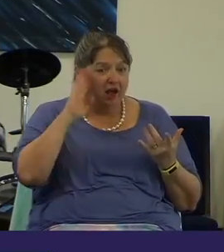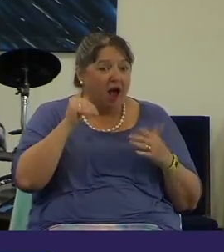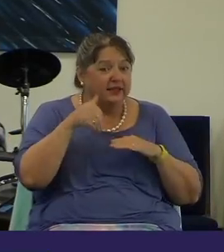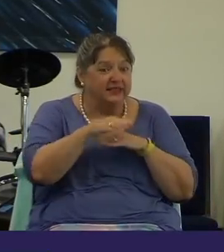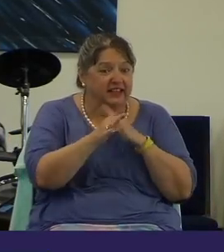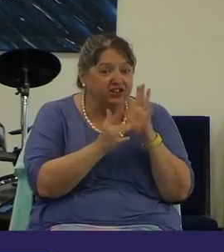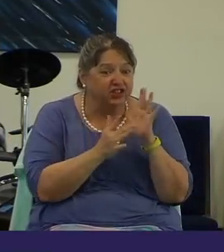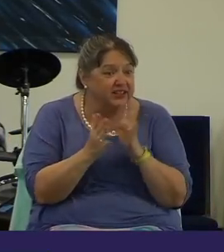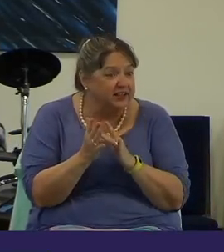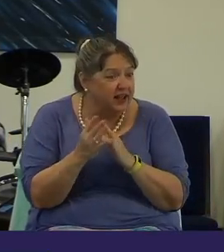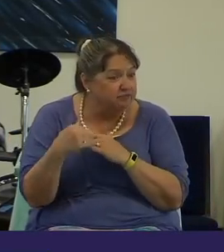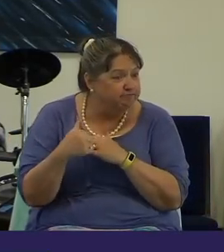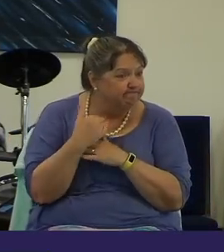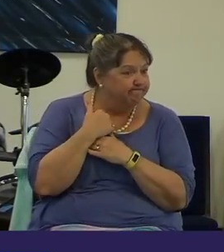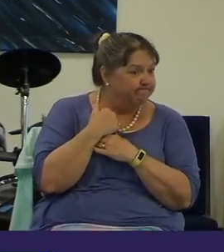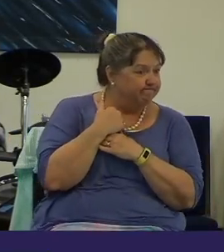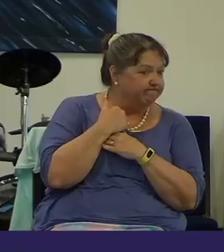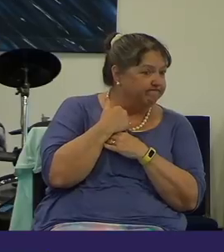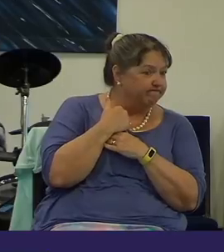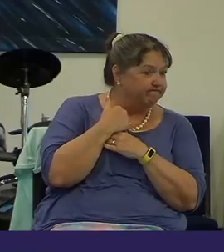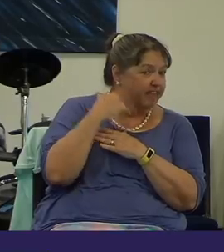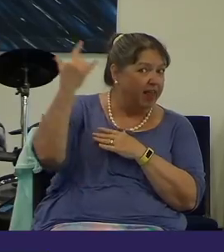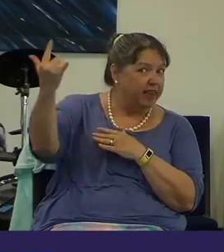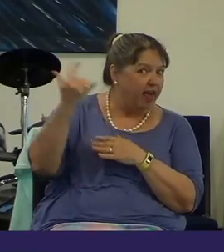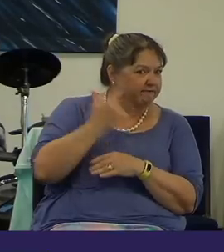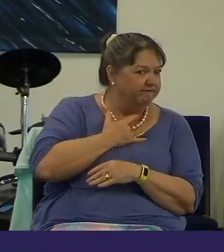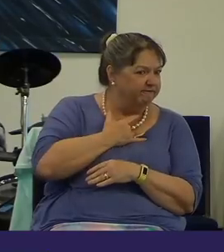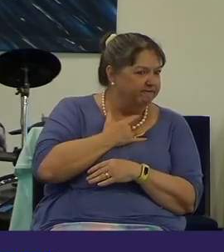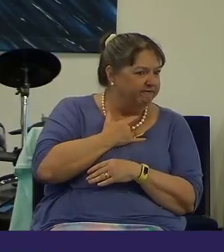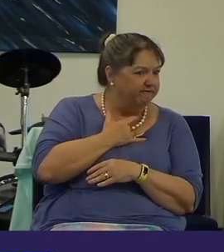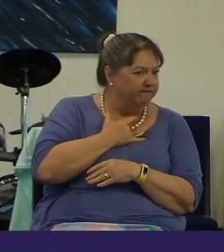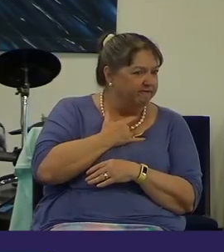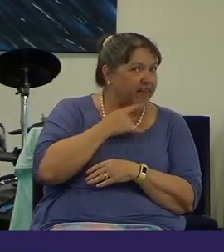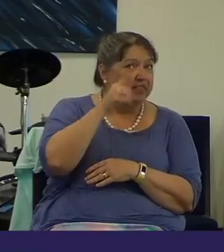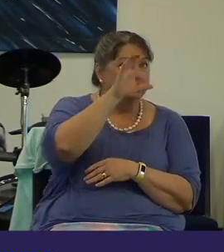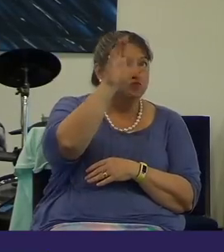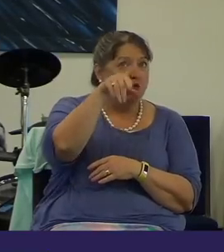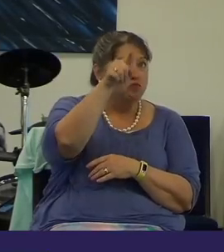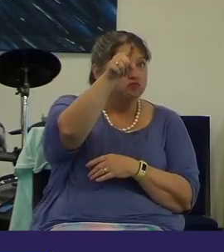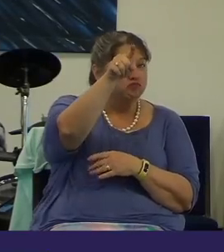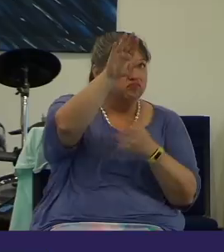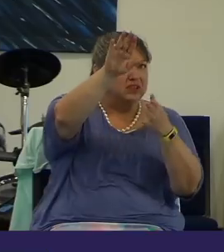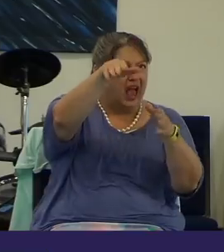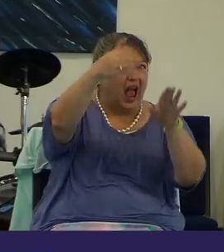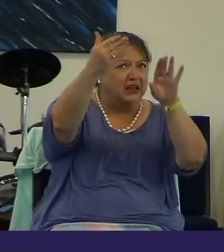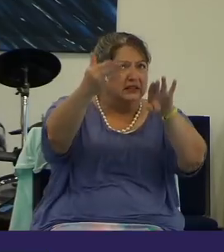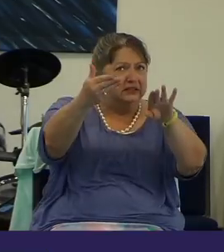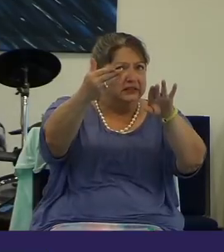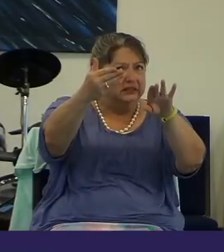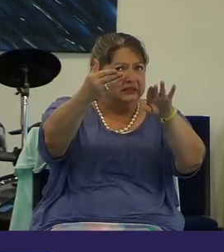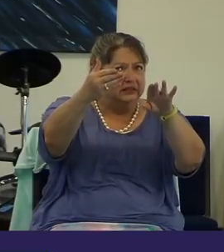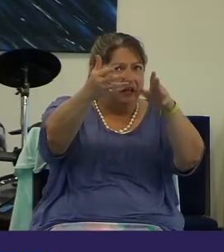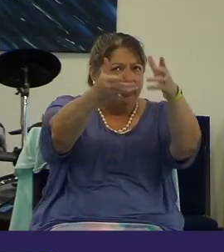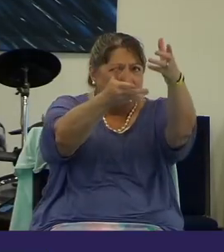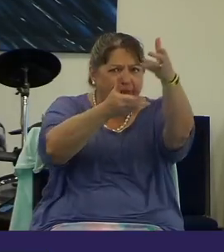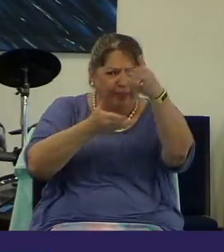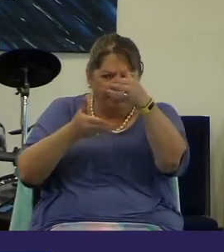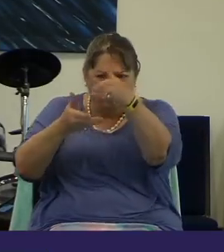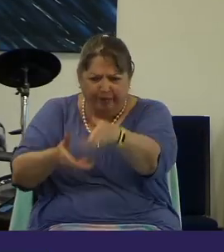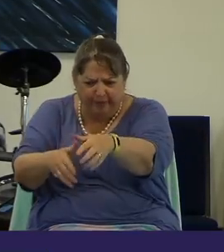us by dying on a cross. And today we're celebrating because it says that he rose from the